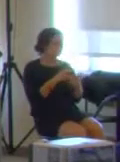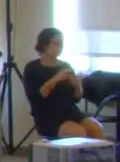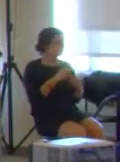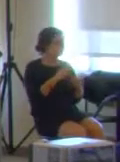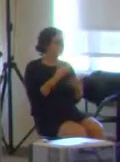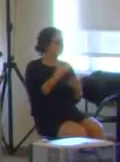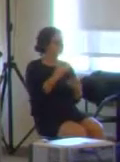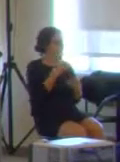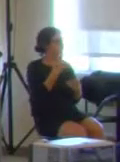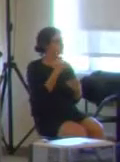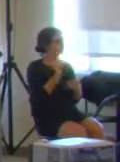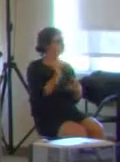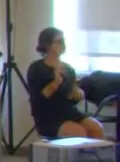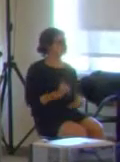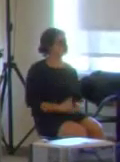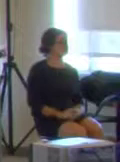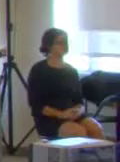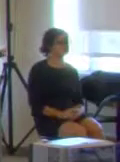preferences.